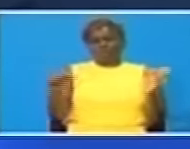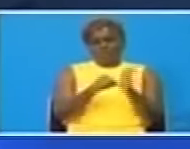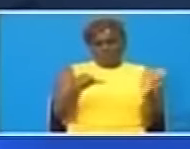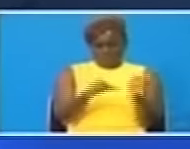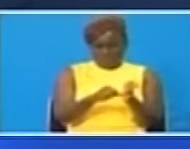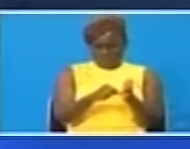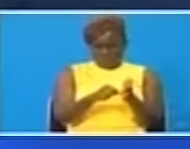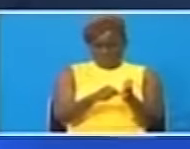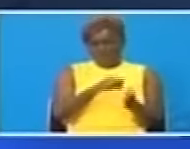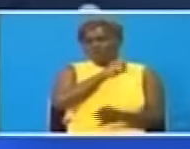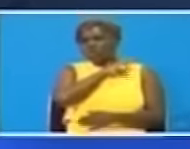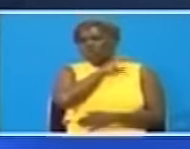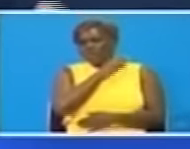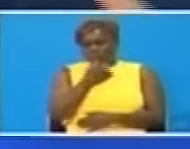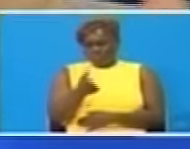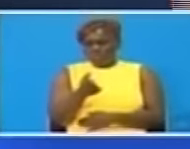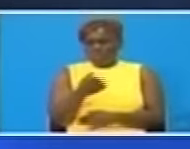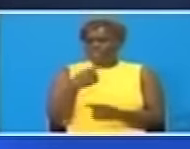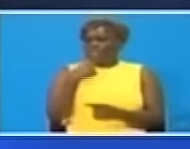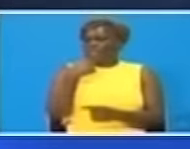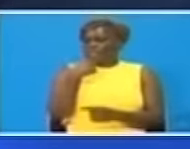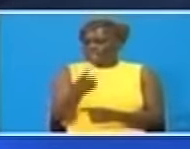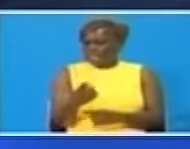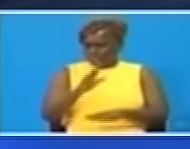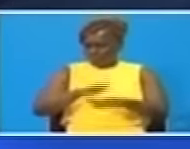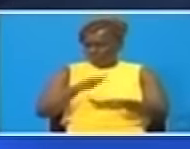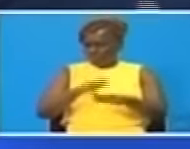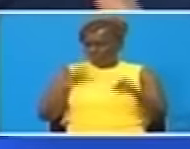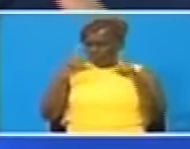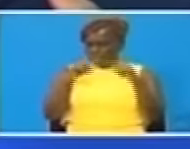and the noises that we are giving. We are not sending the right signals to the market. And